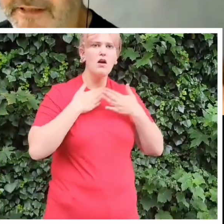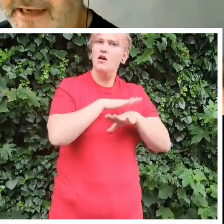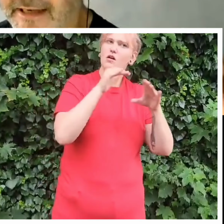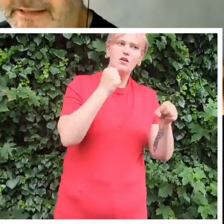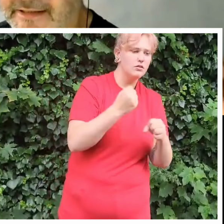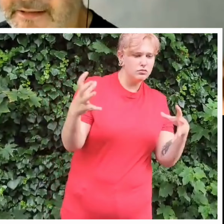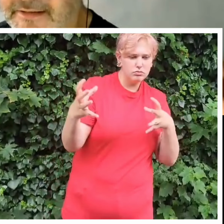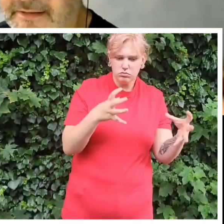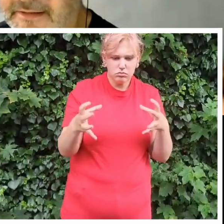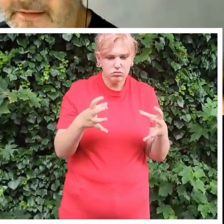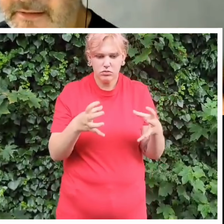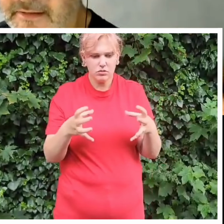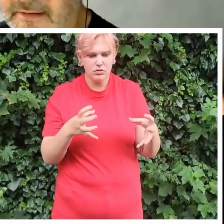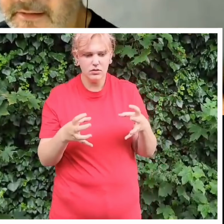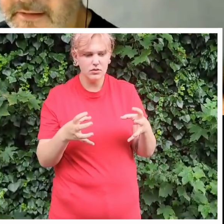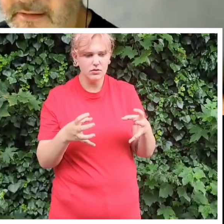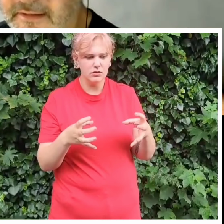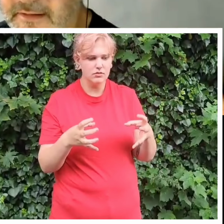cannot be contained.